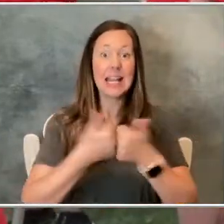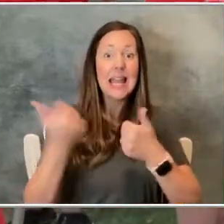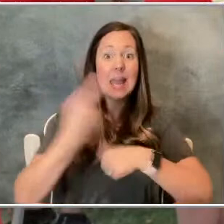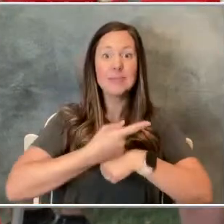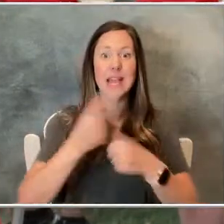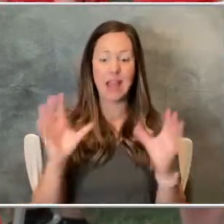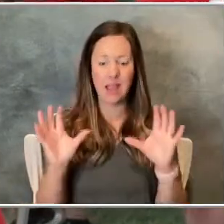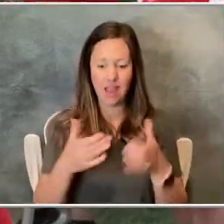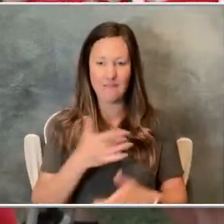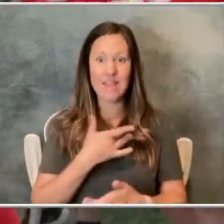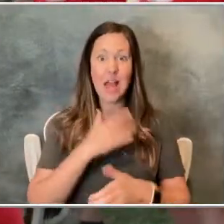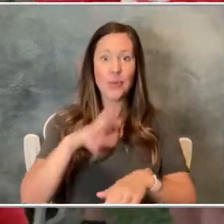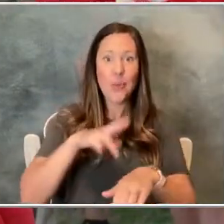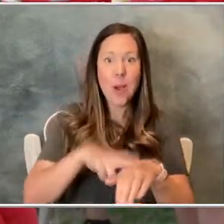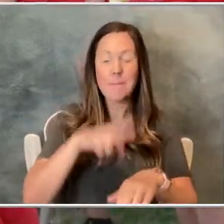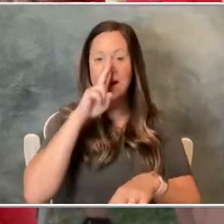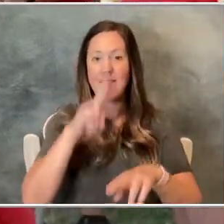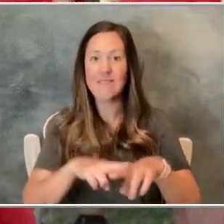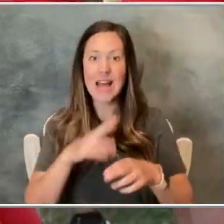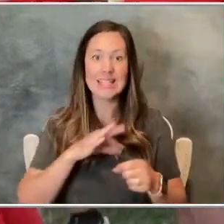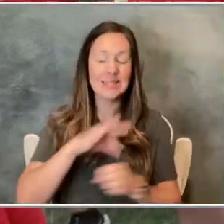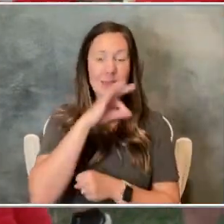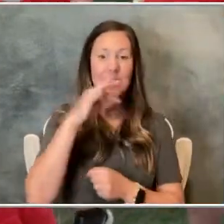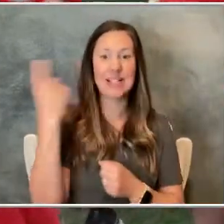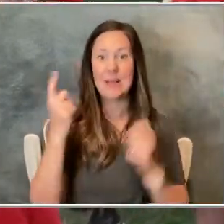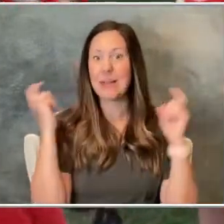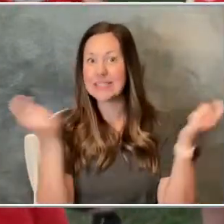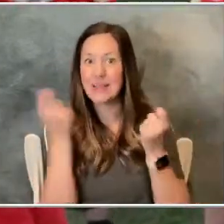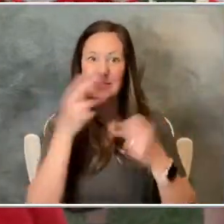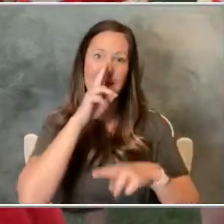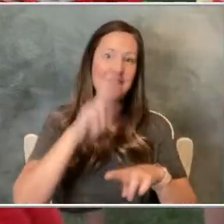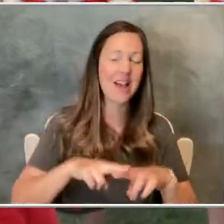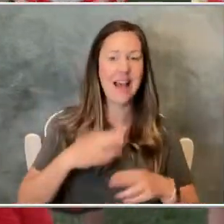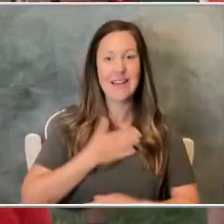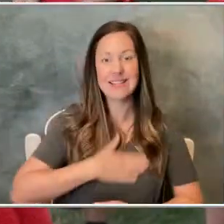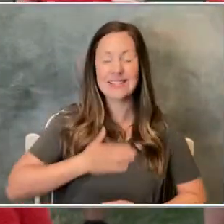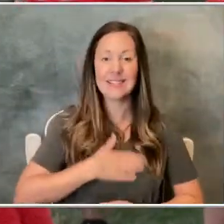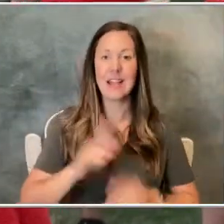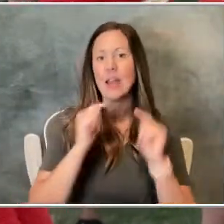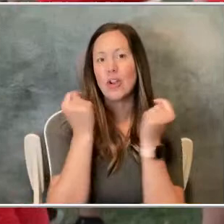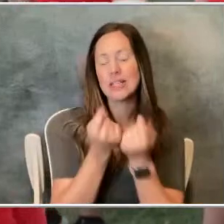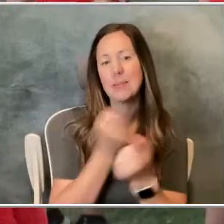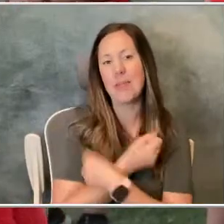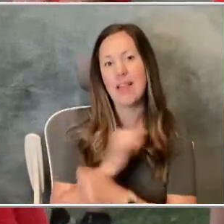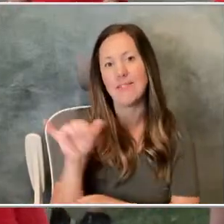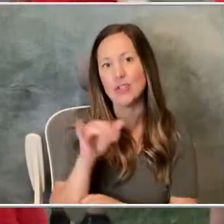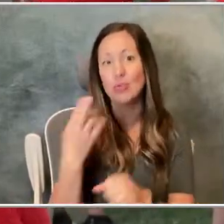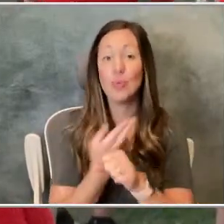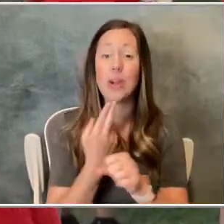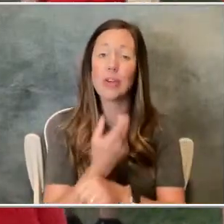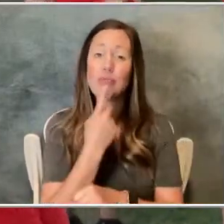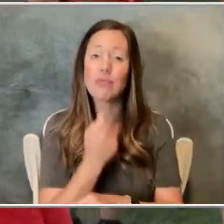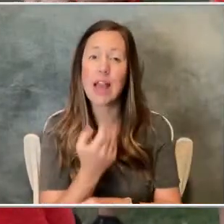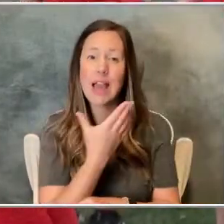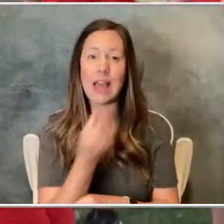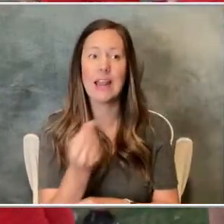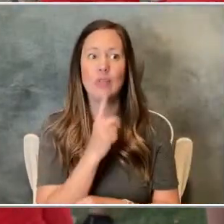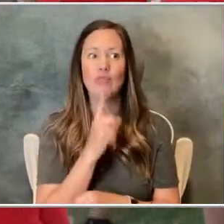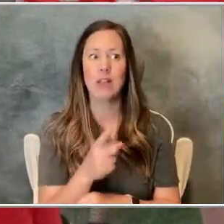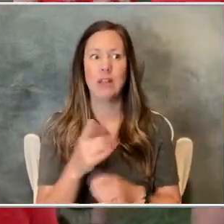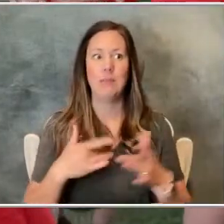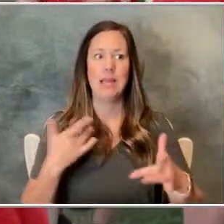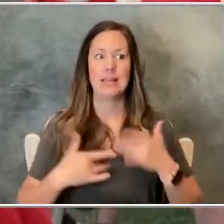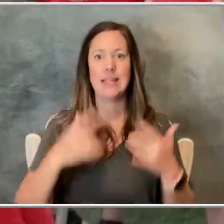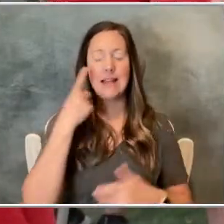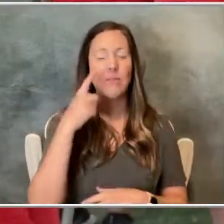spirit and something to celebrate and have fun with. And our teams love it too, wearing red and really being excited for the Chiefs.